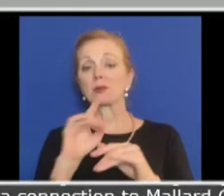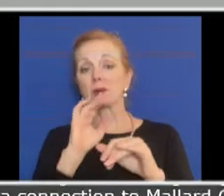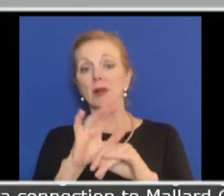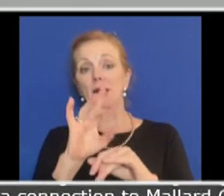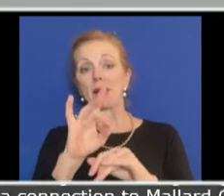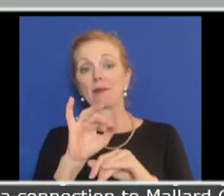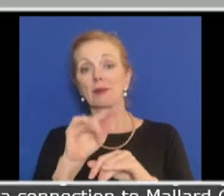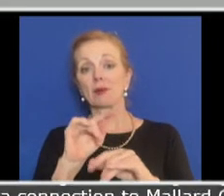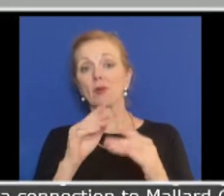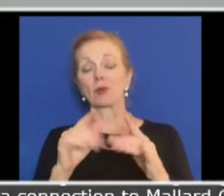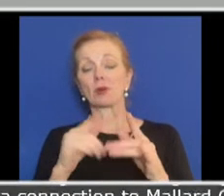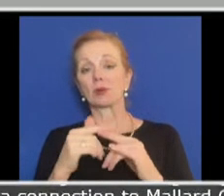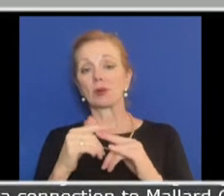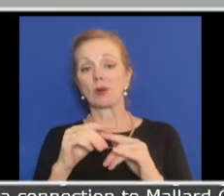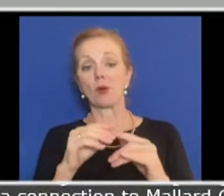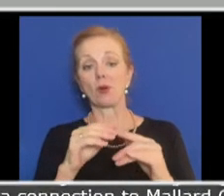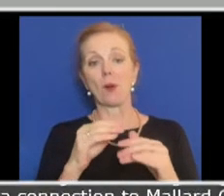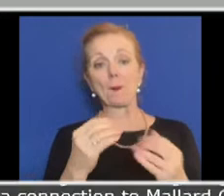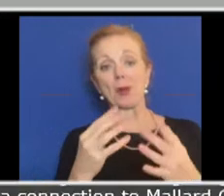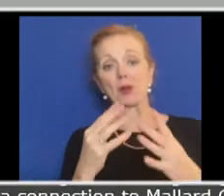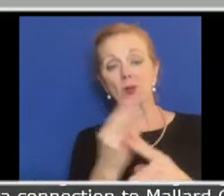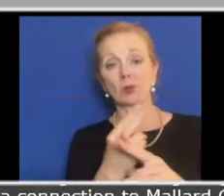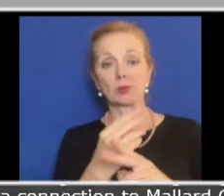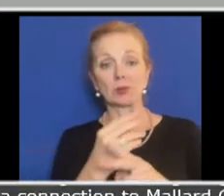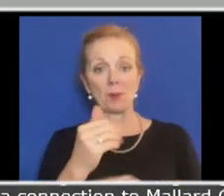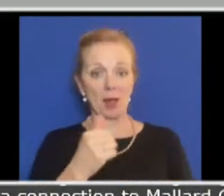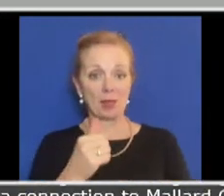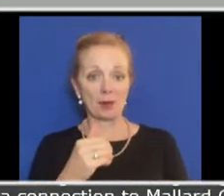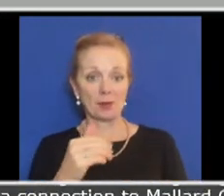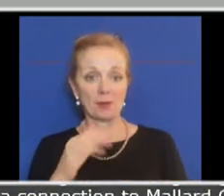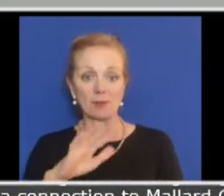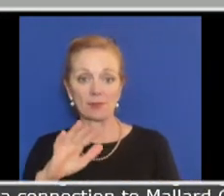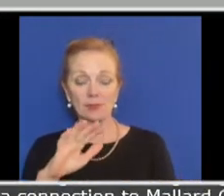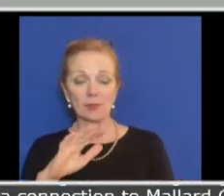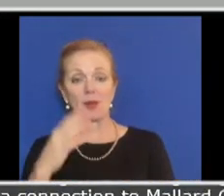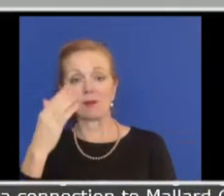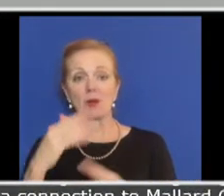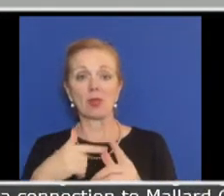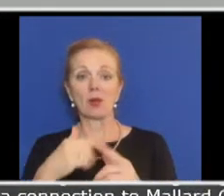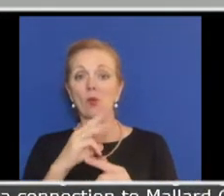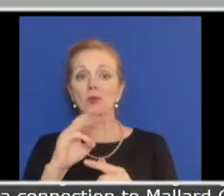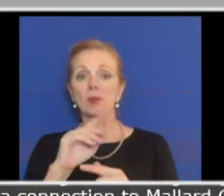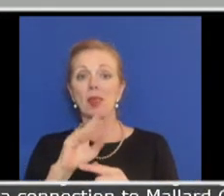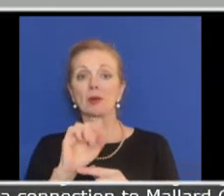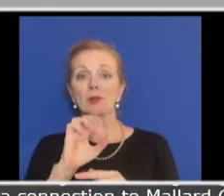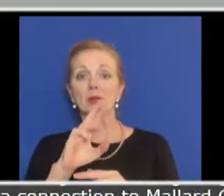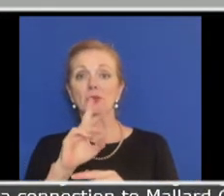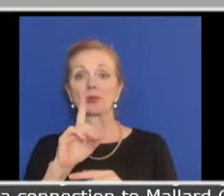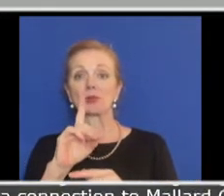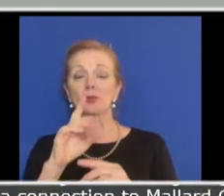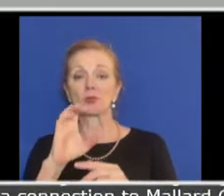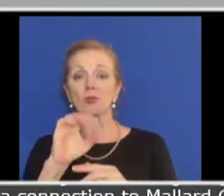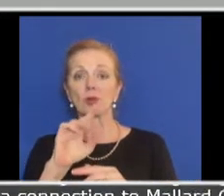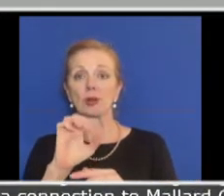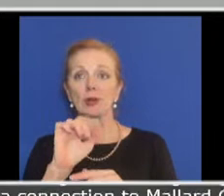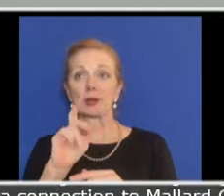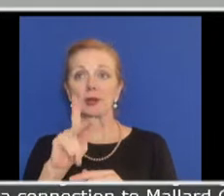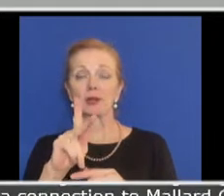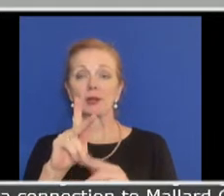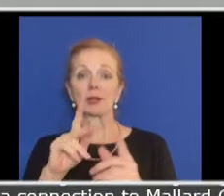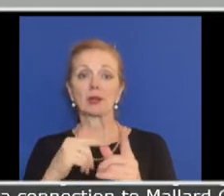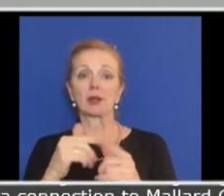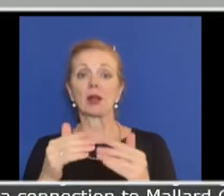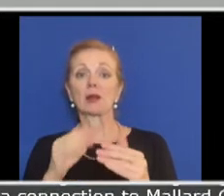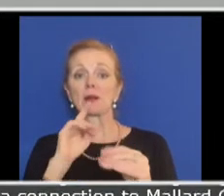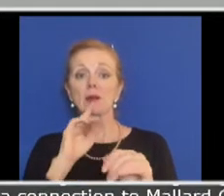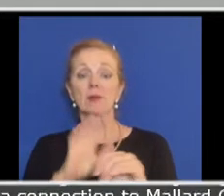Wide planning strip and twelve foot wide multi-use path along the site's Frontage of West Mallard Creek Church Road does commit to also extending